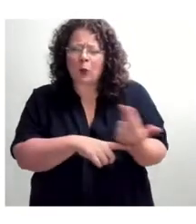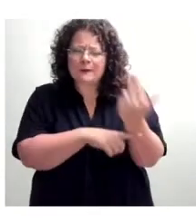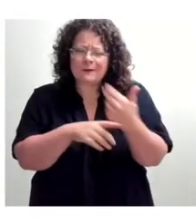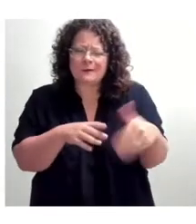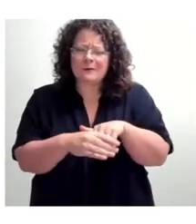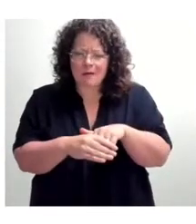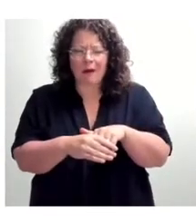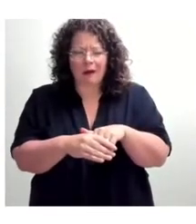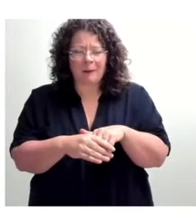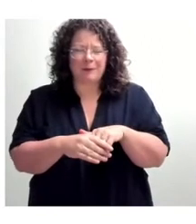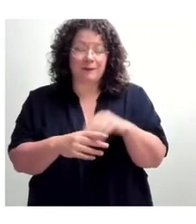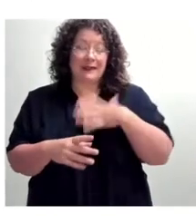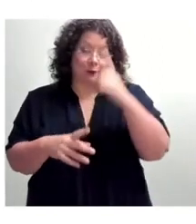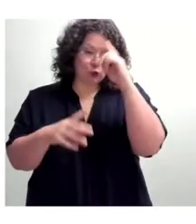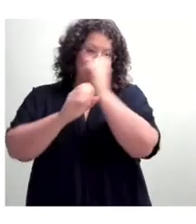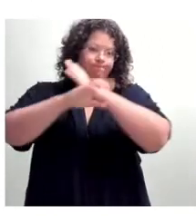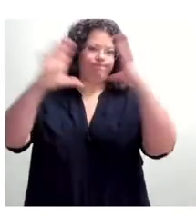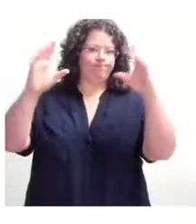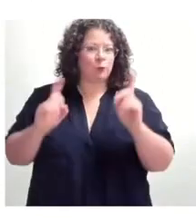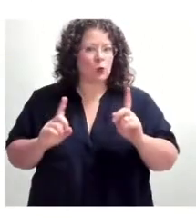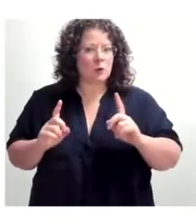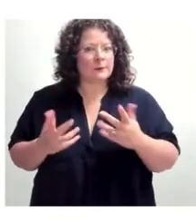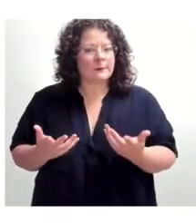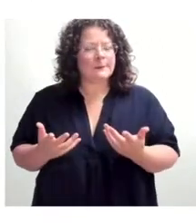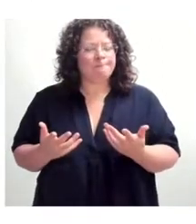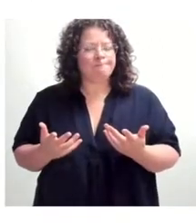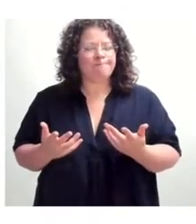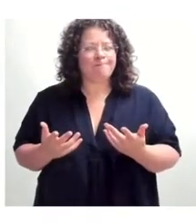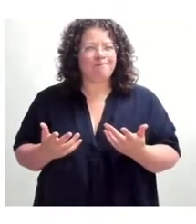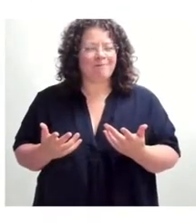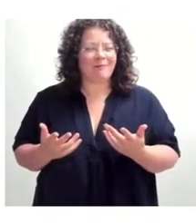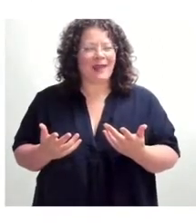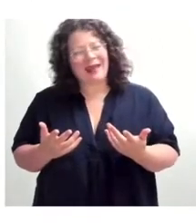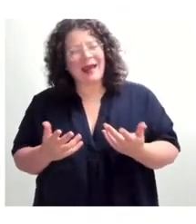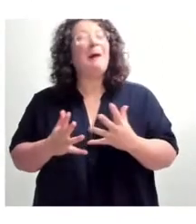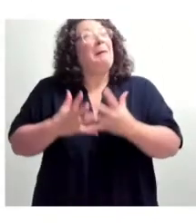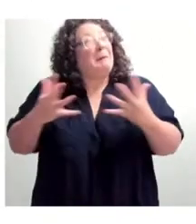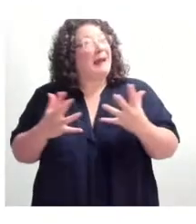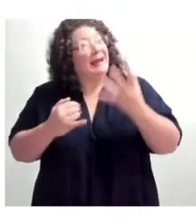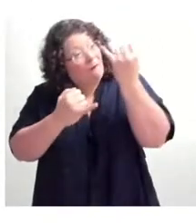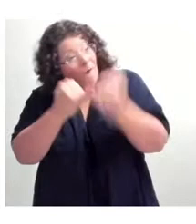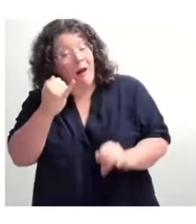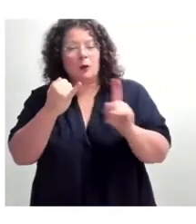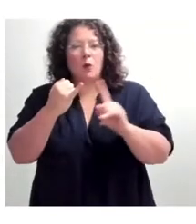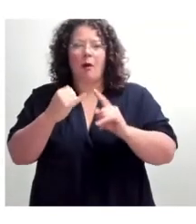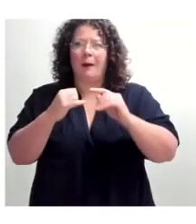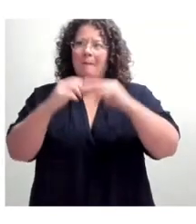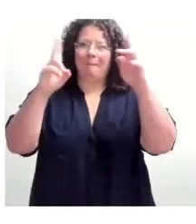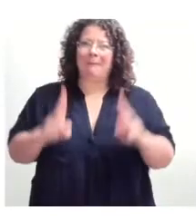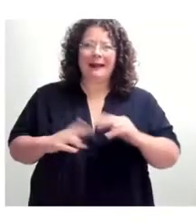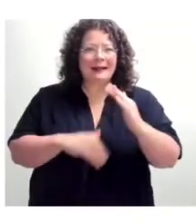Because that basically says you built the building the wrong way in the first place, right? There should be an entrance to the building